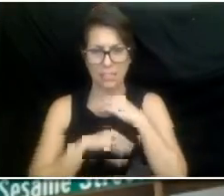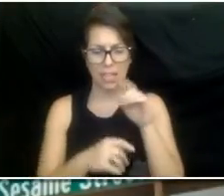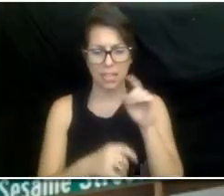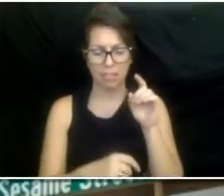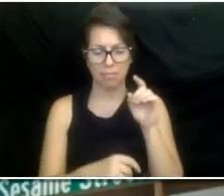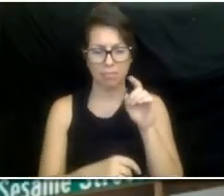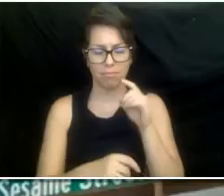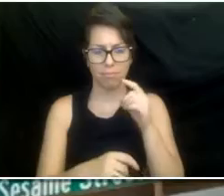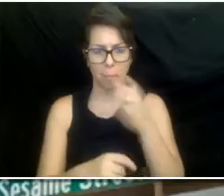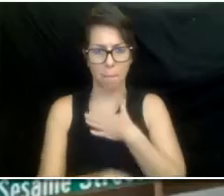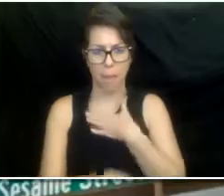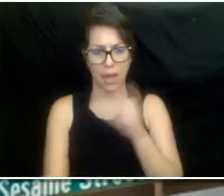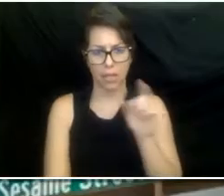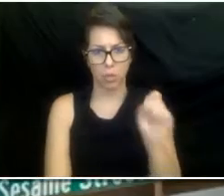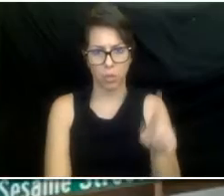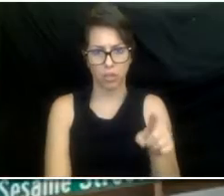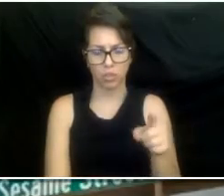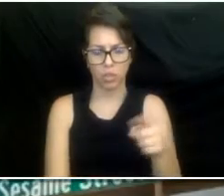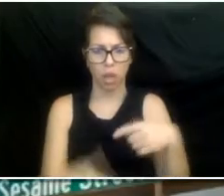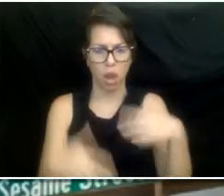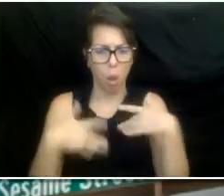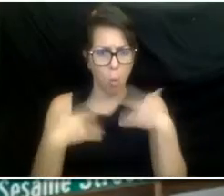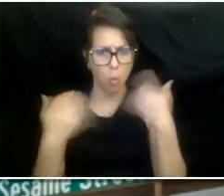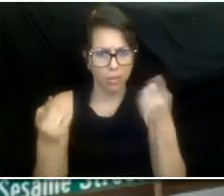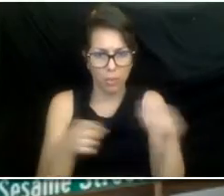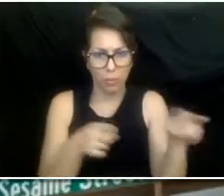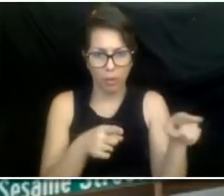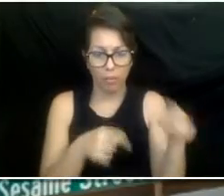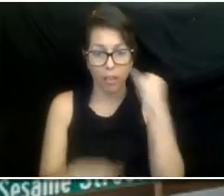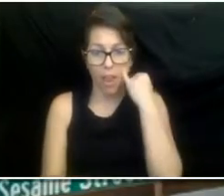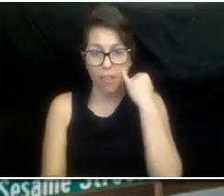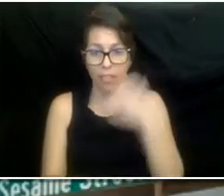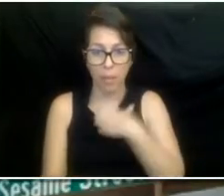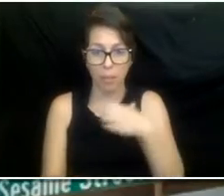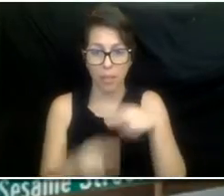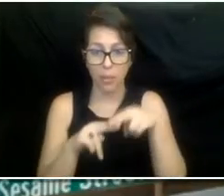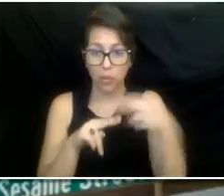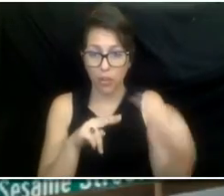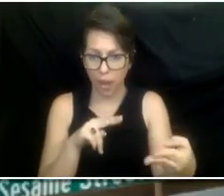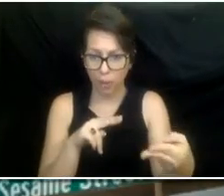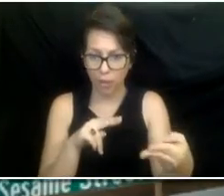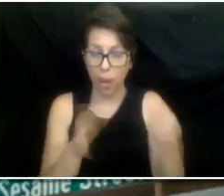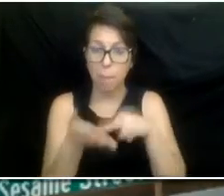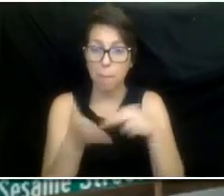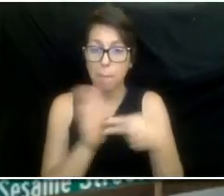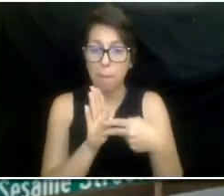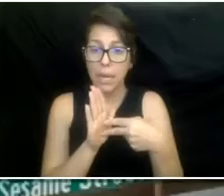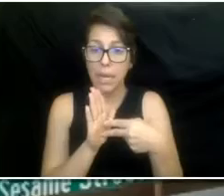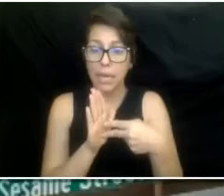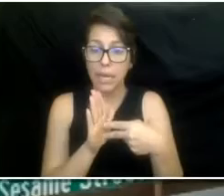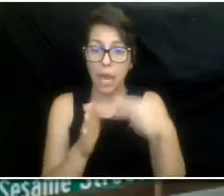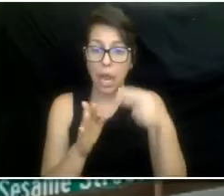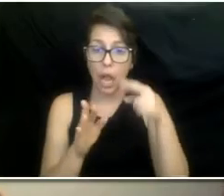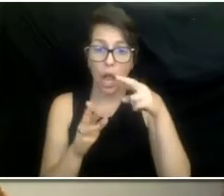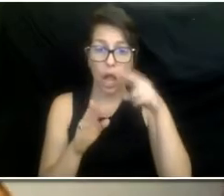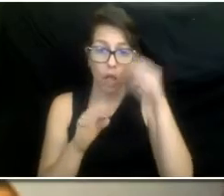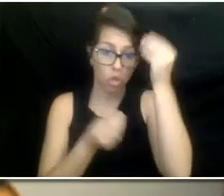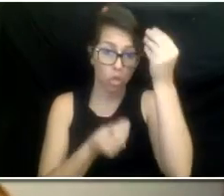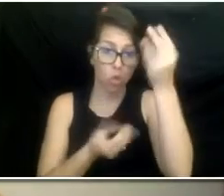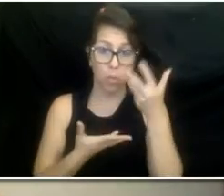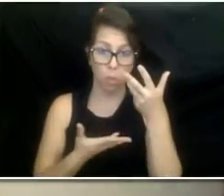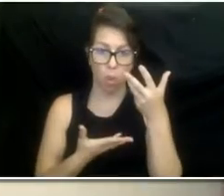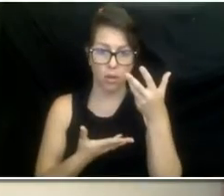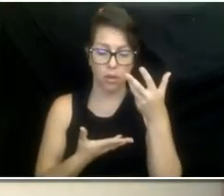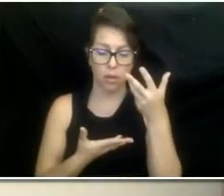questions are valid questions and they've not been answered yet um nothing